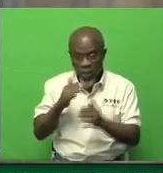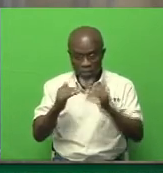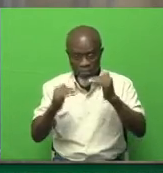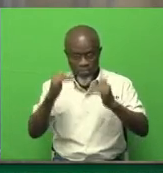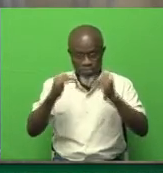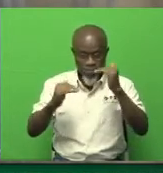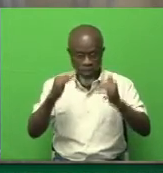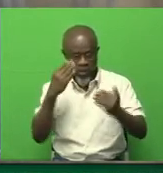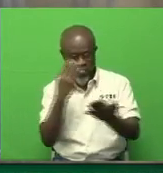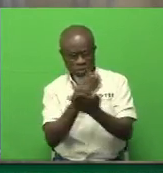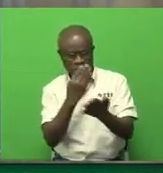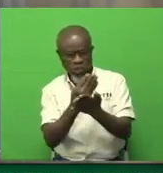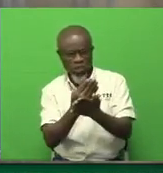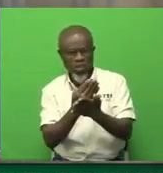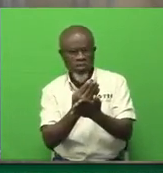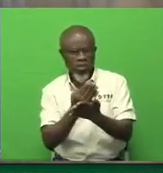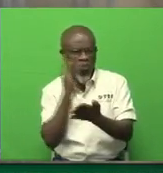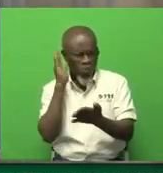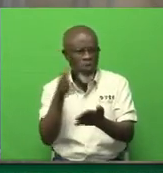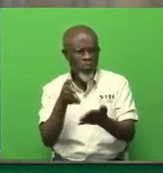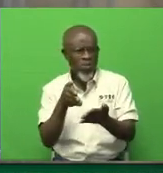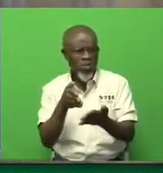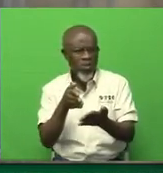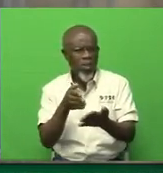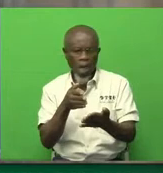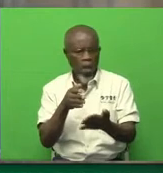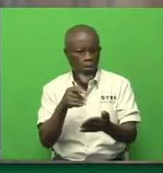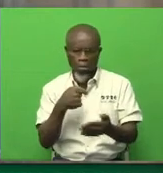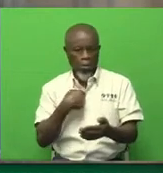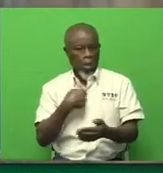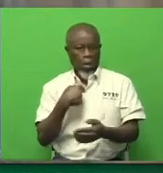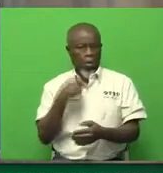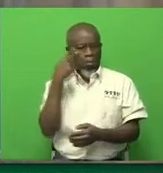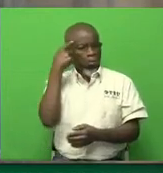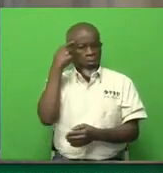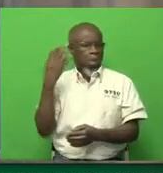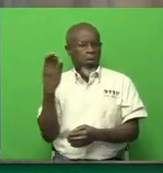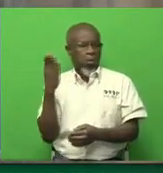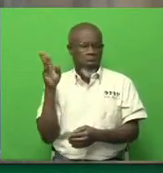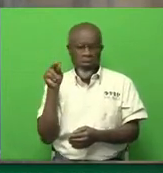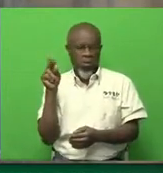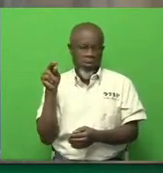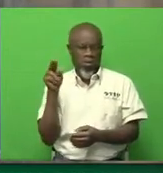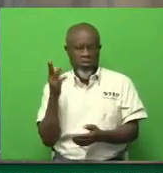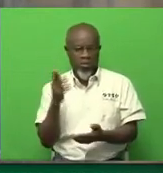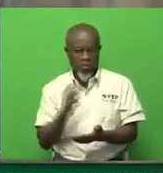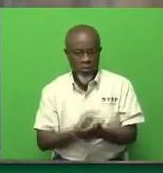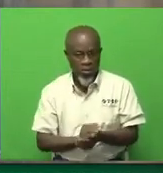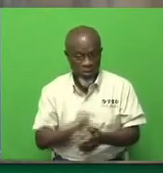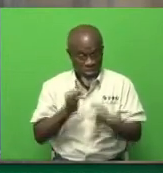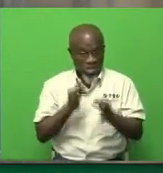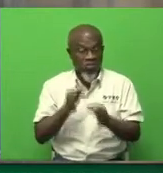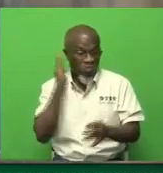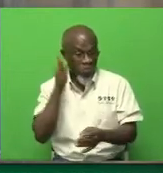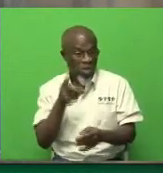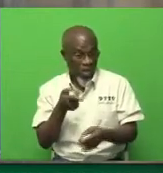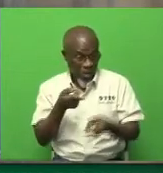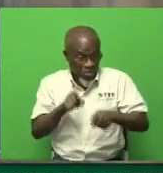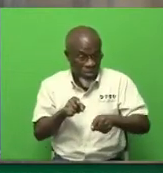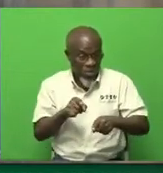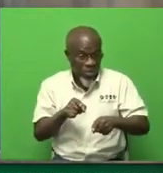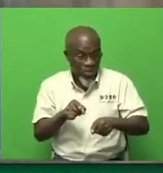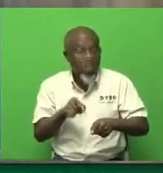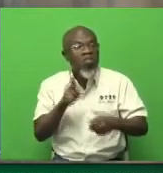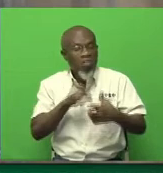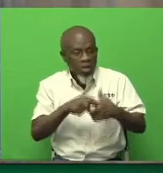believe a word of that 1.5 I don't believe it because if that is so again The Minister's questions